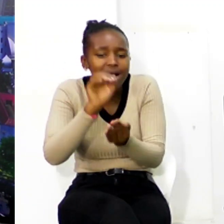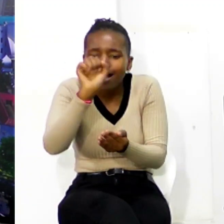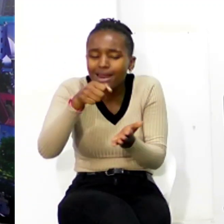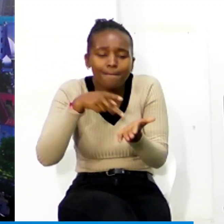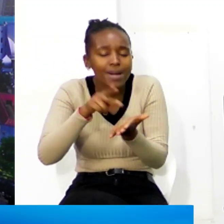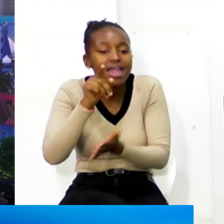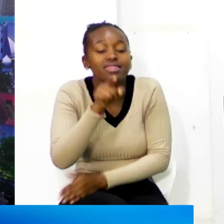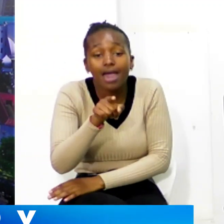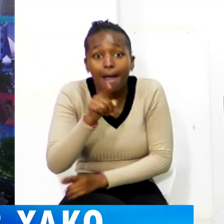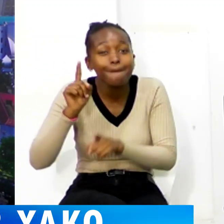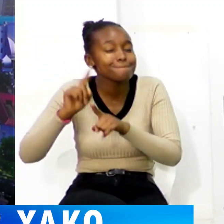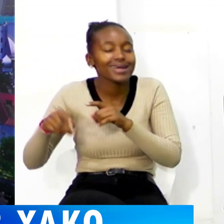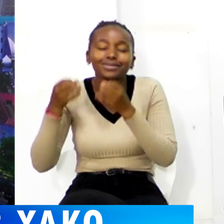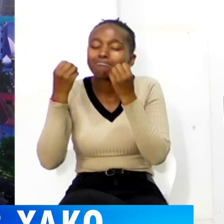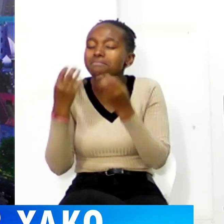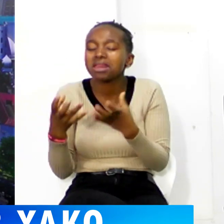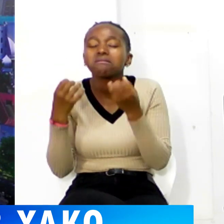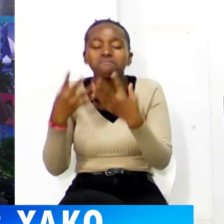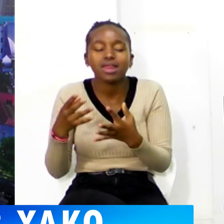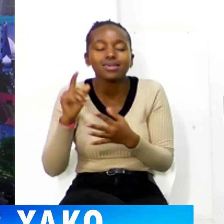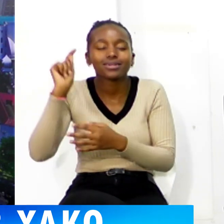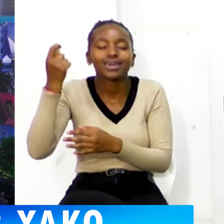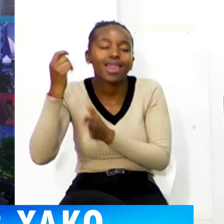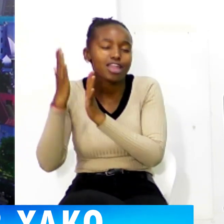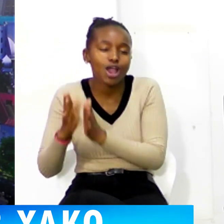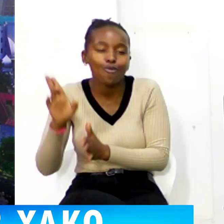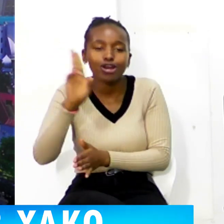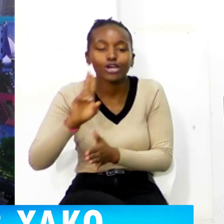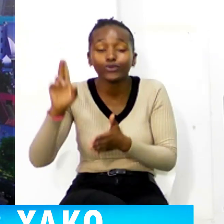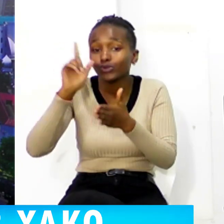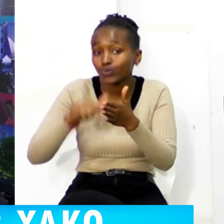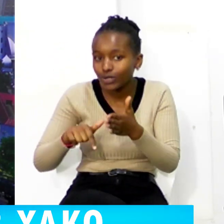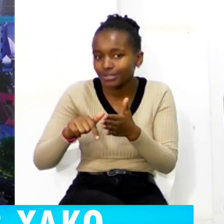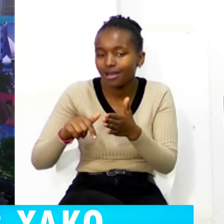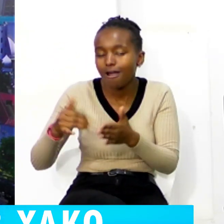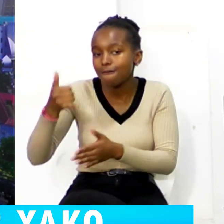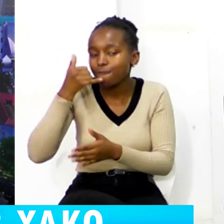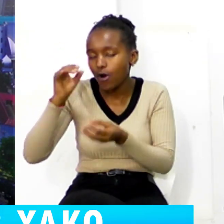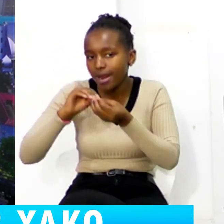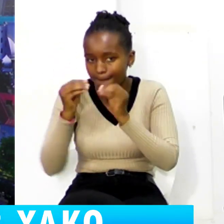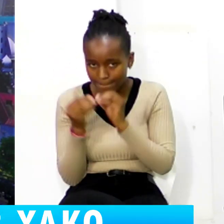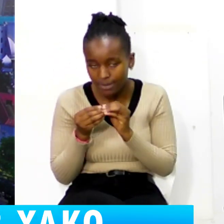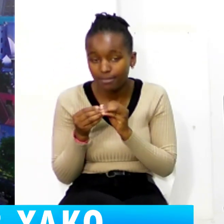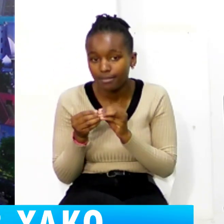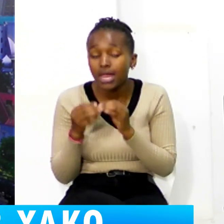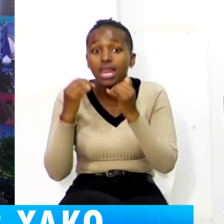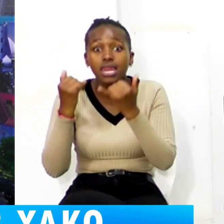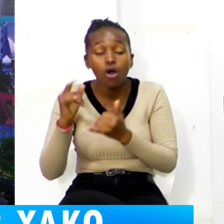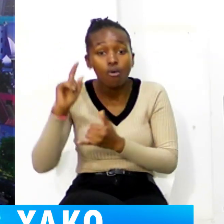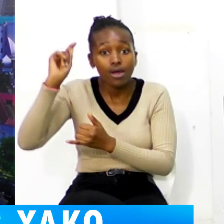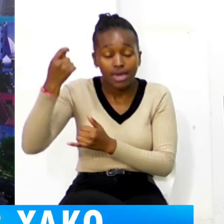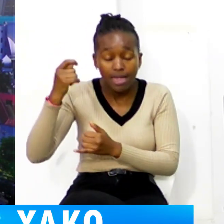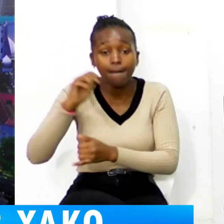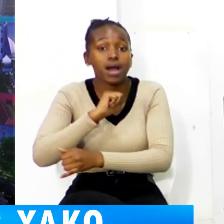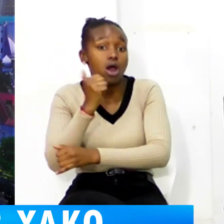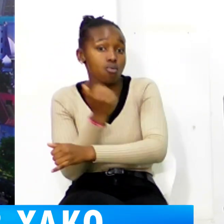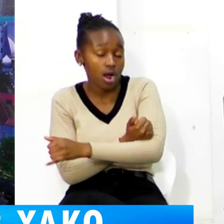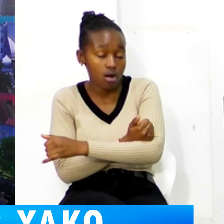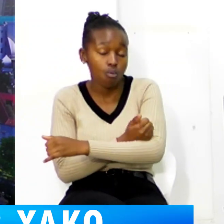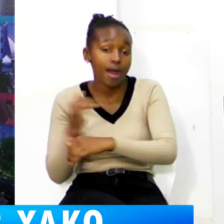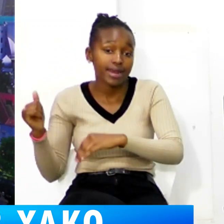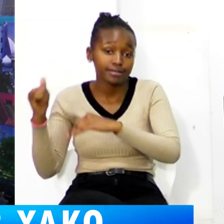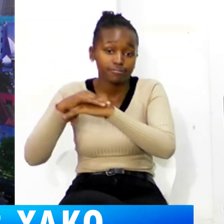majority of Kenyans use their phone numbers. Yes. So Kenya Power has been sending the codes, two